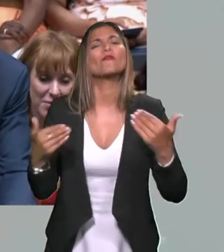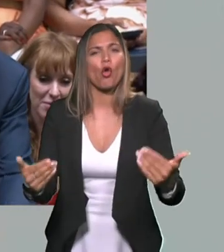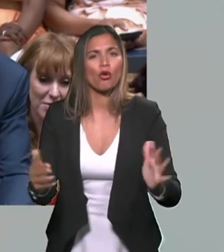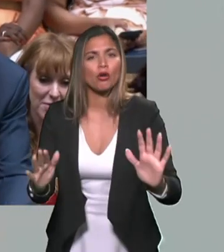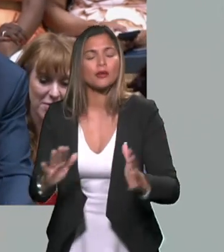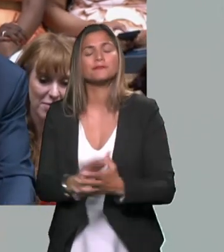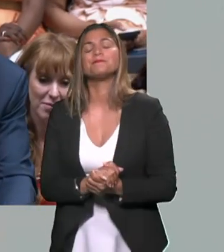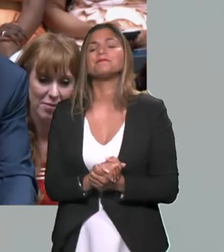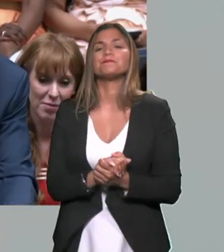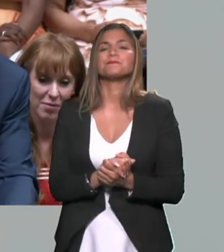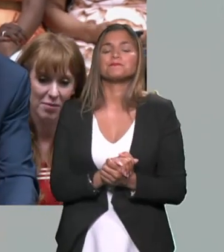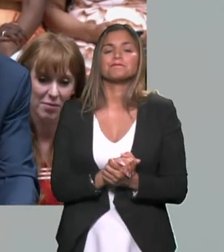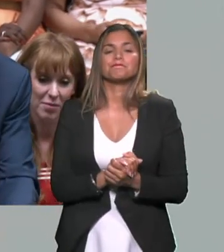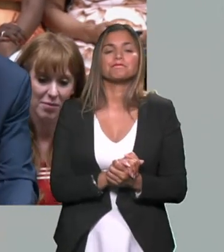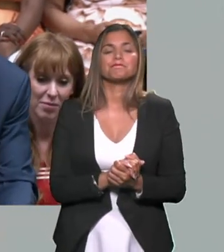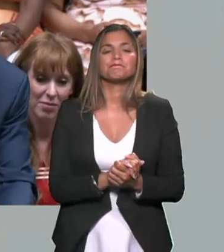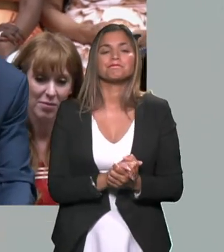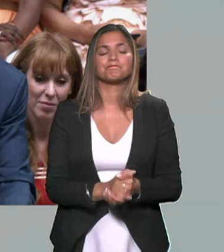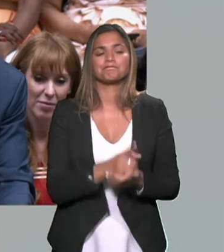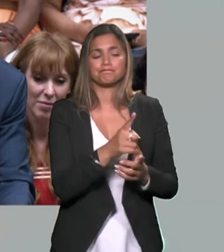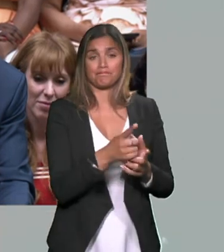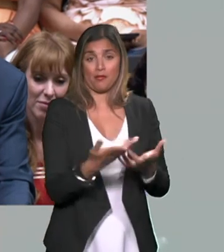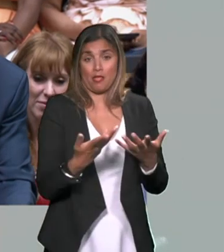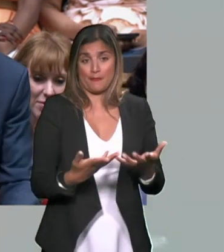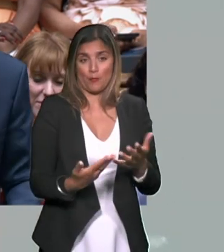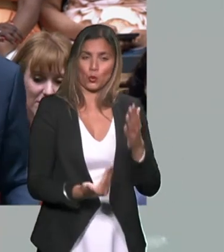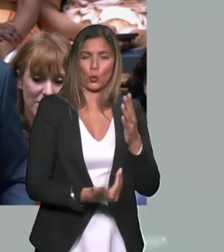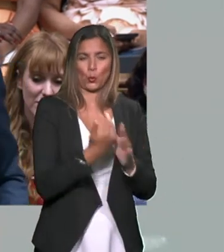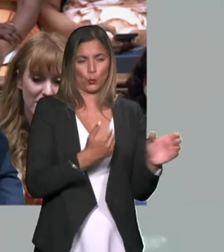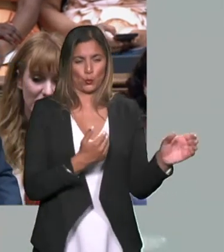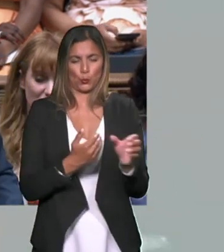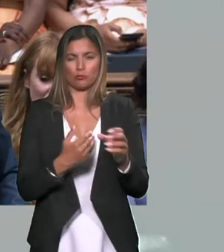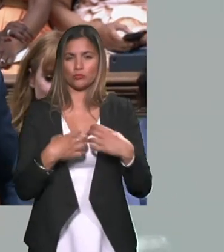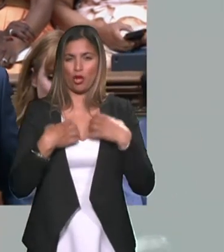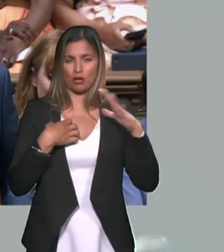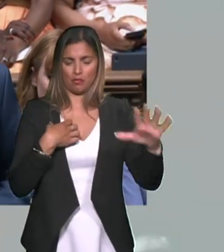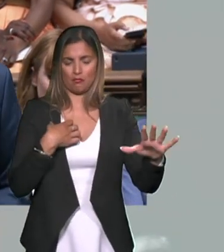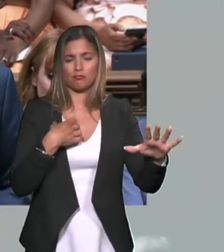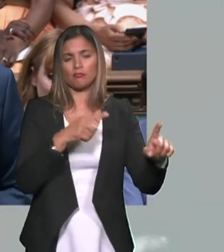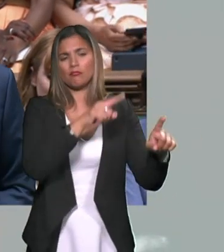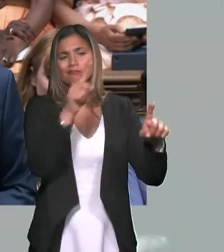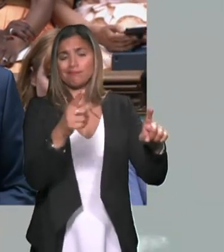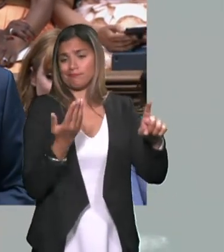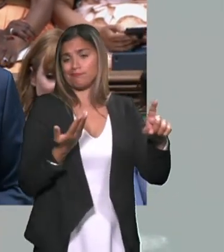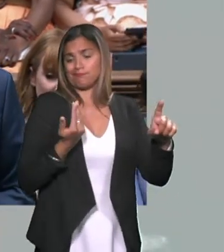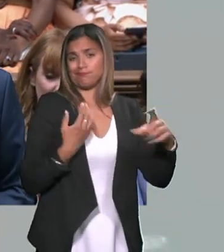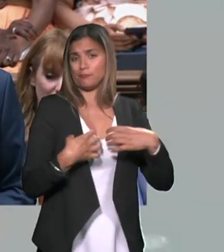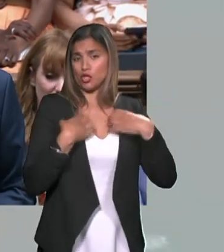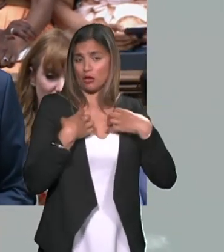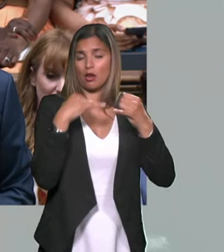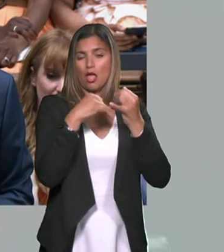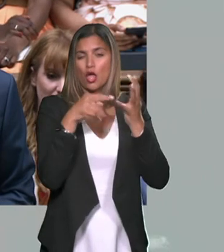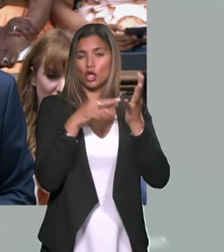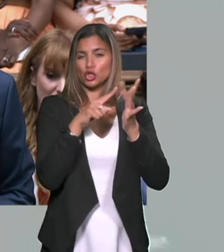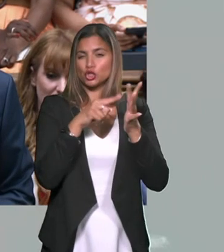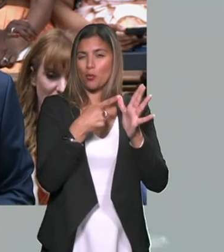Let's move on from his current Chancellor to his former Chancellor. Last week, he resigned, accusing the Prime Minister of